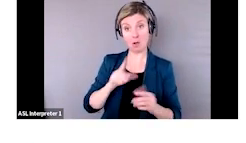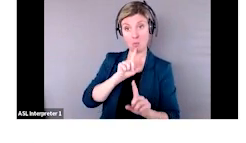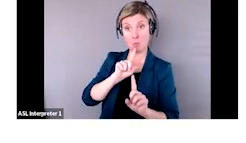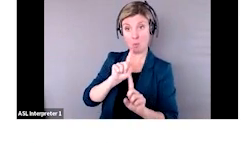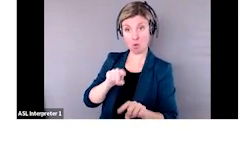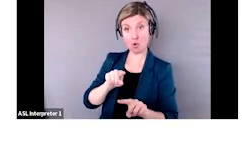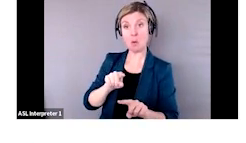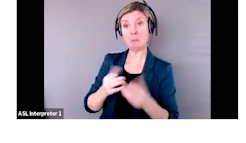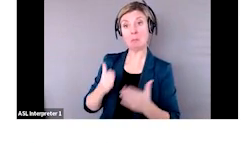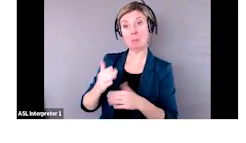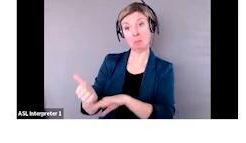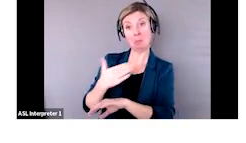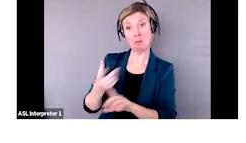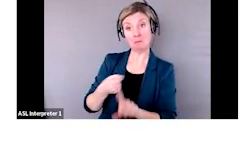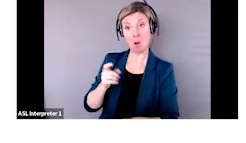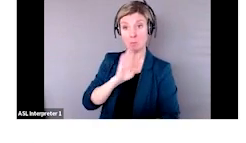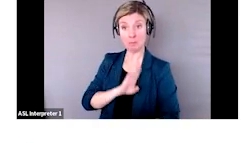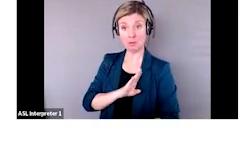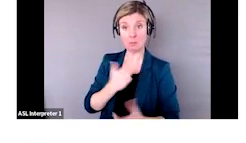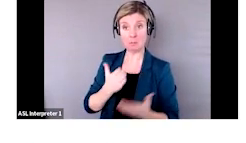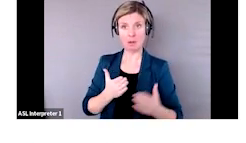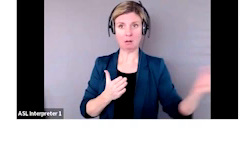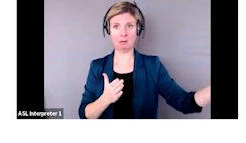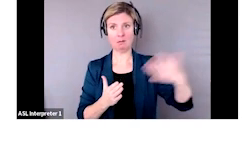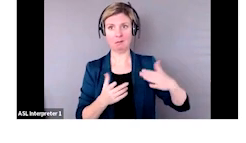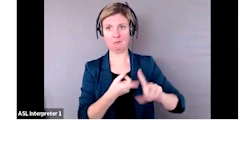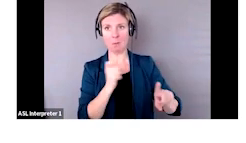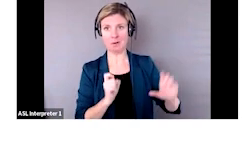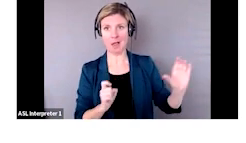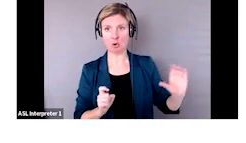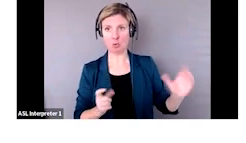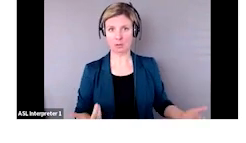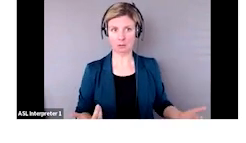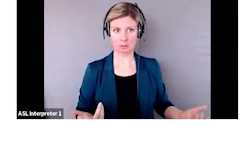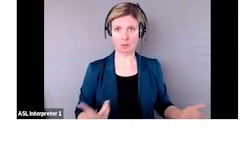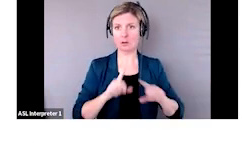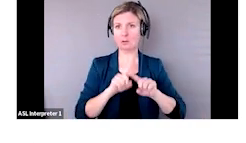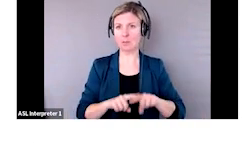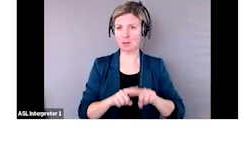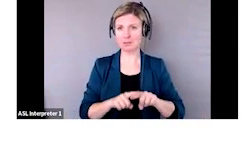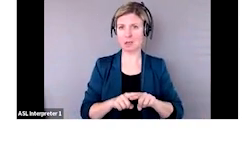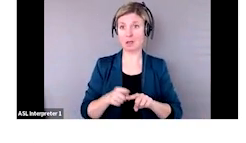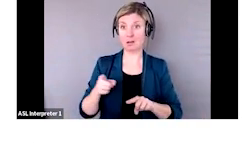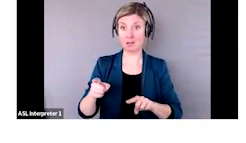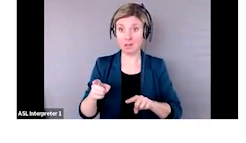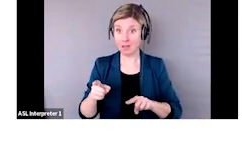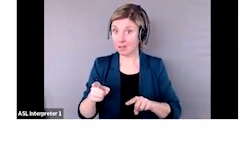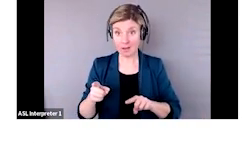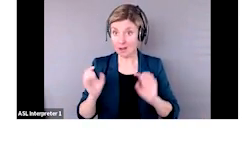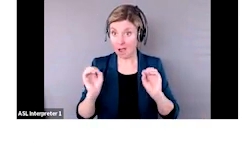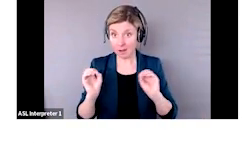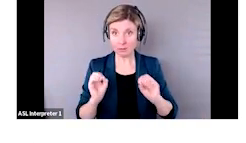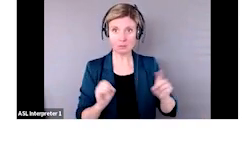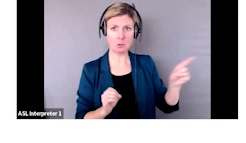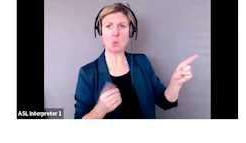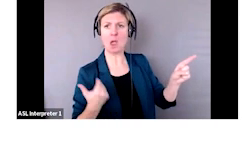that's just based upon how much inventory that particular seller had in the network. Okay. So